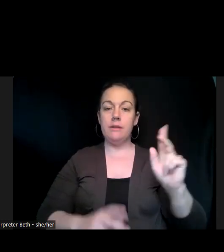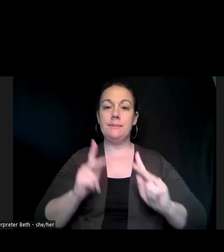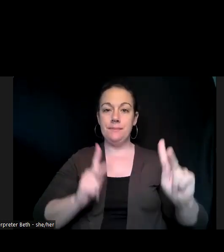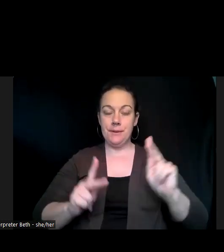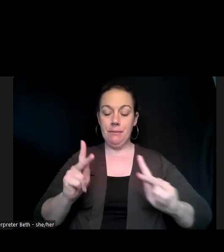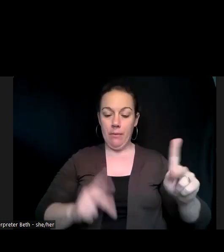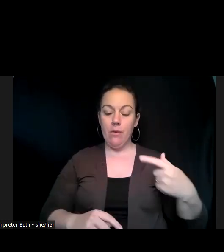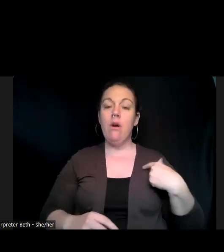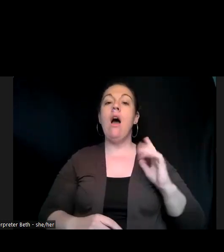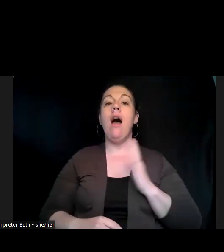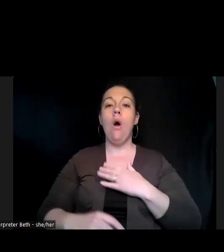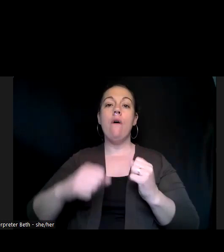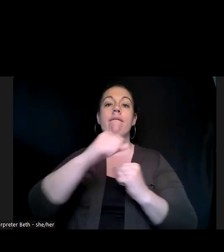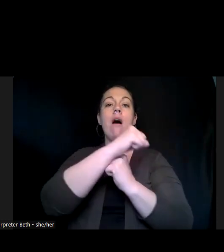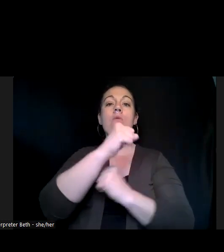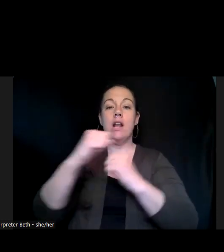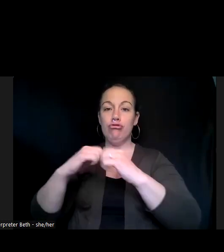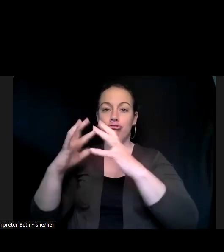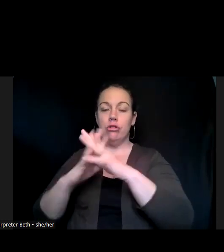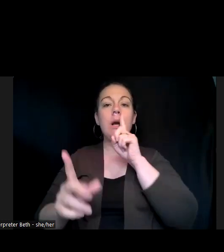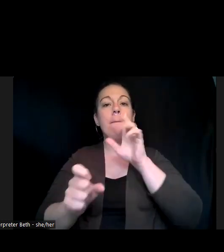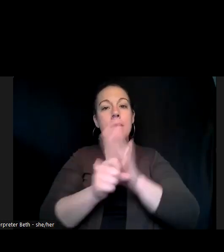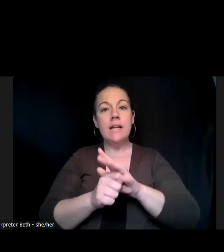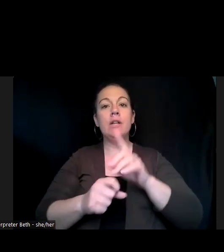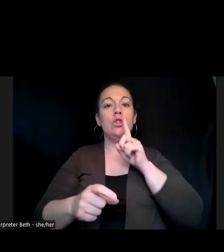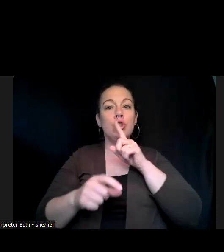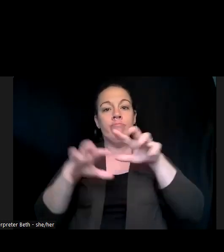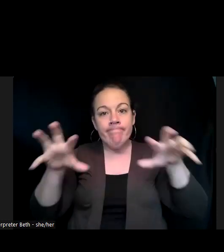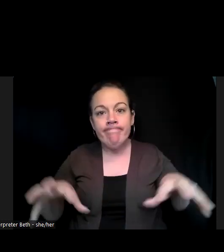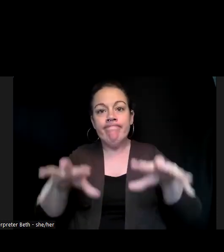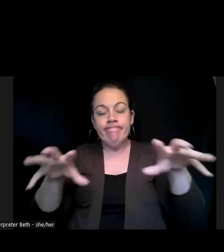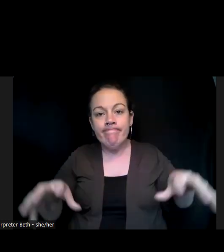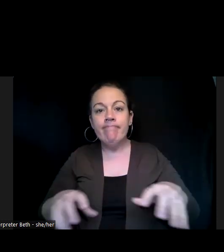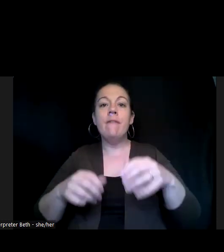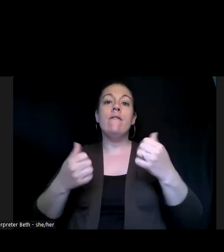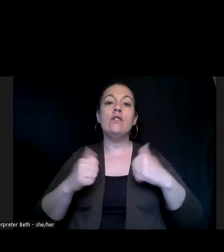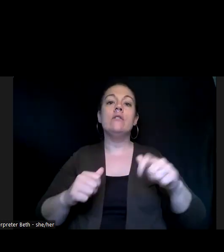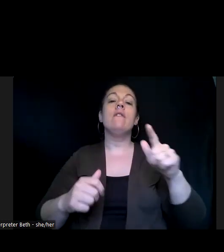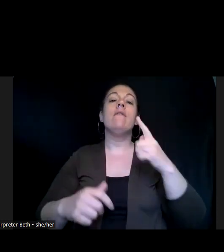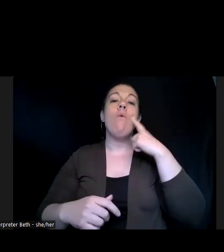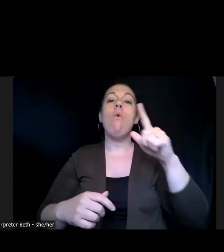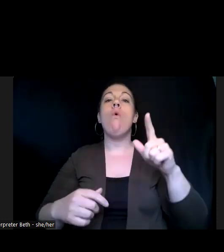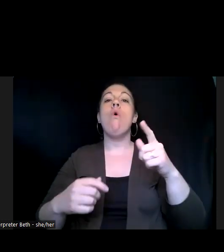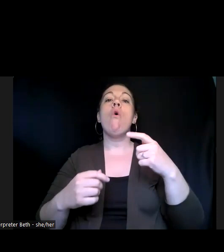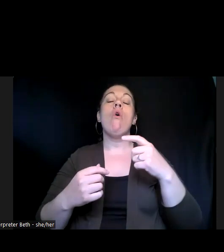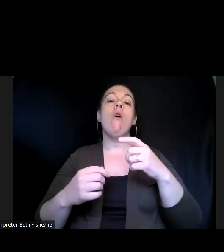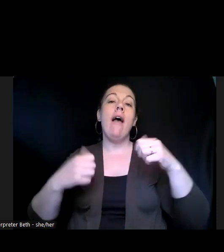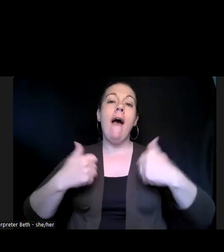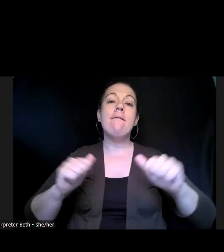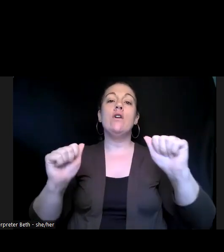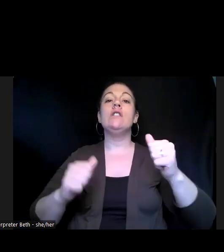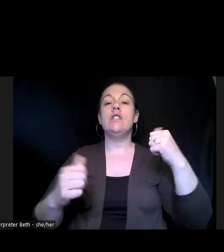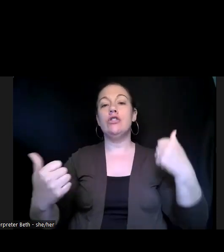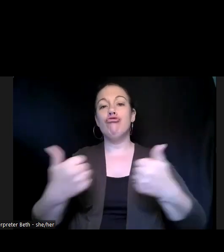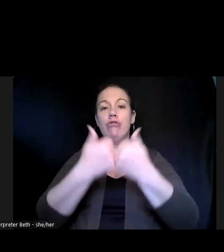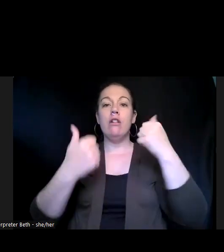is committed to championing efforts to prioritize community goals that challenge racial inequities and advance